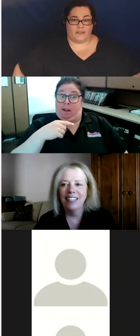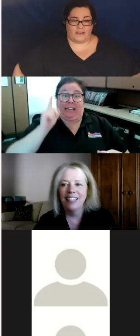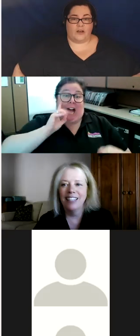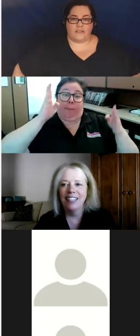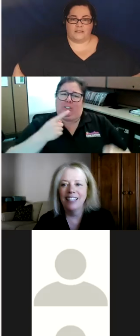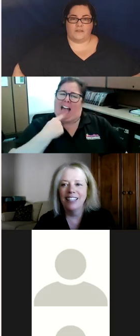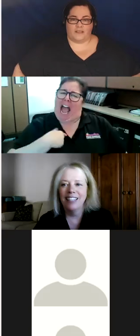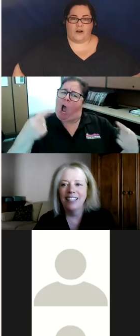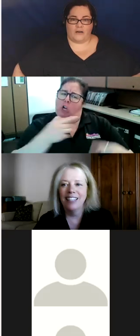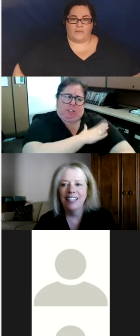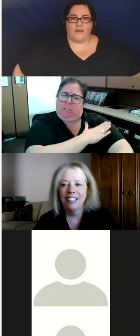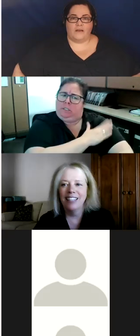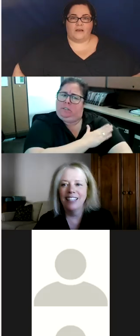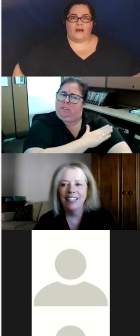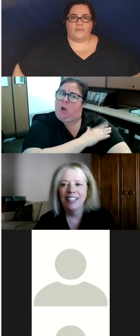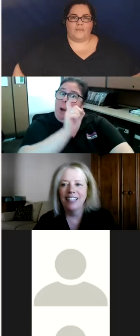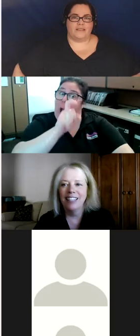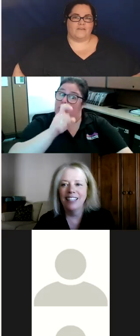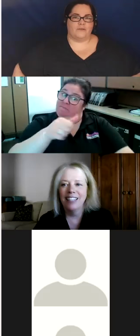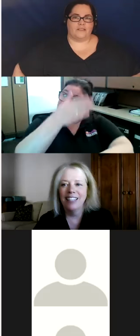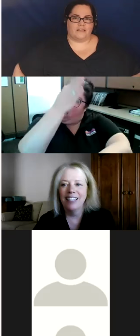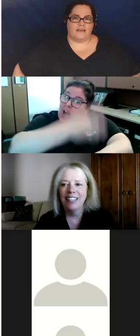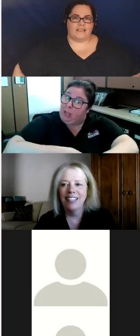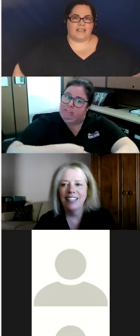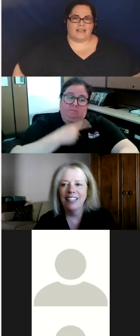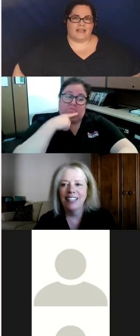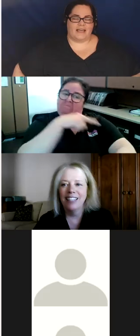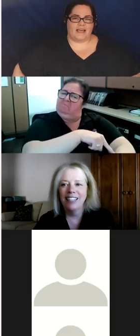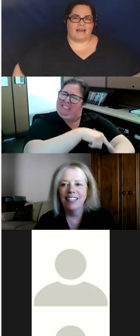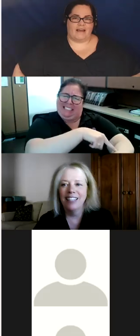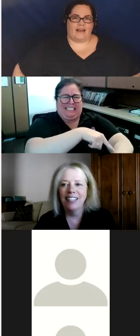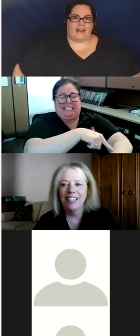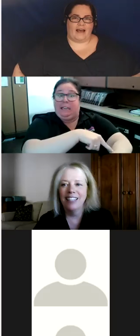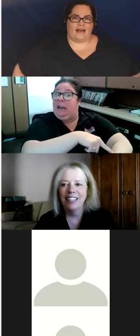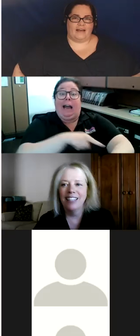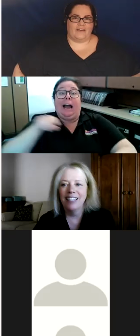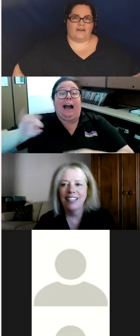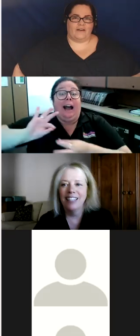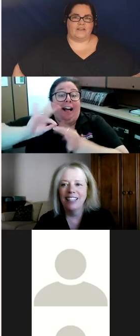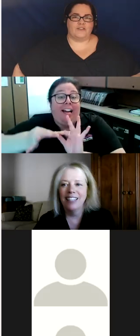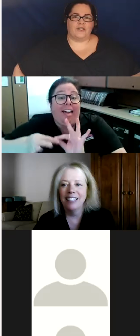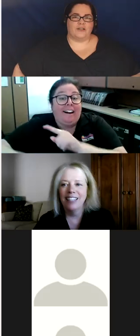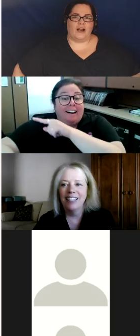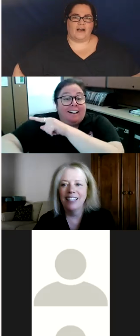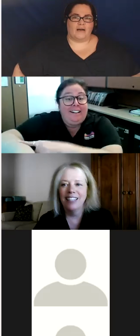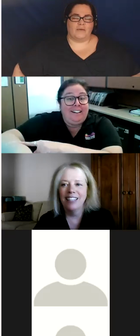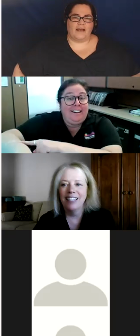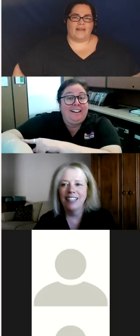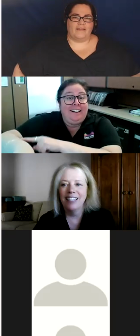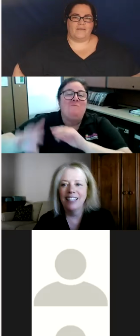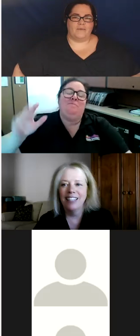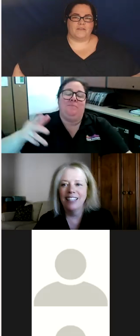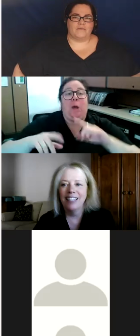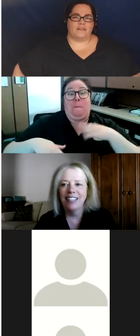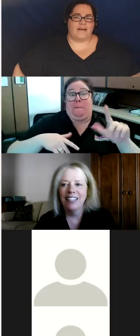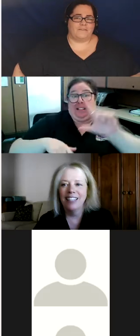misinterpret things and cause significant harm. Maybe a deaf person said that they they injured their arm